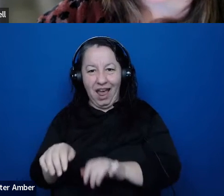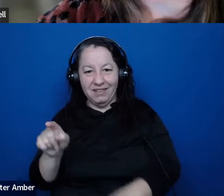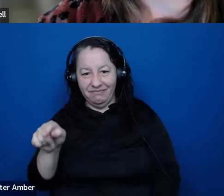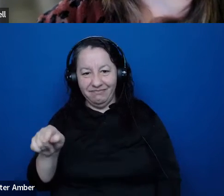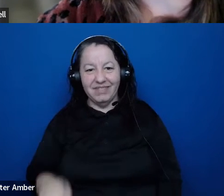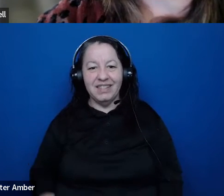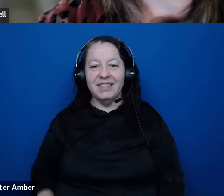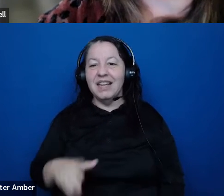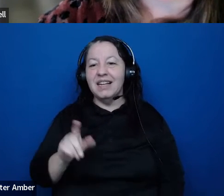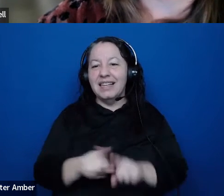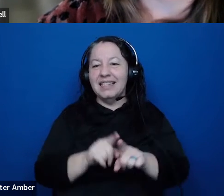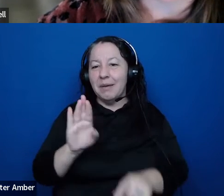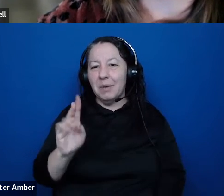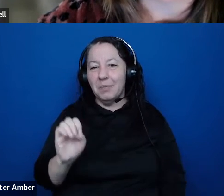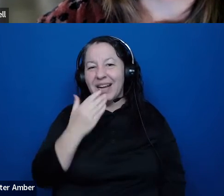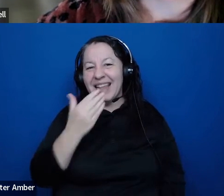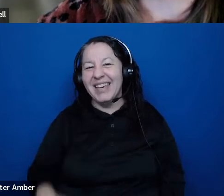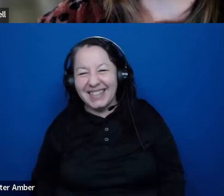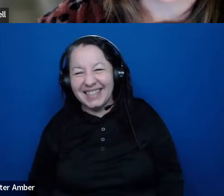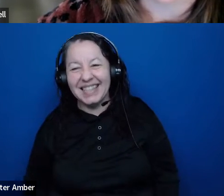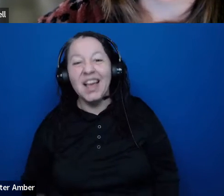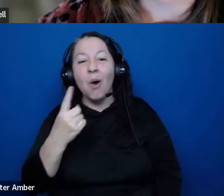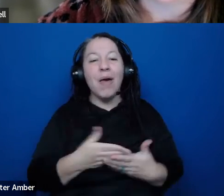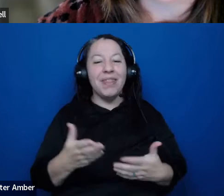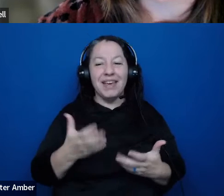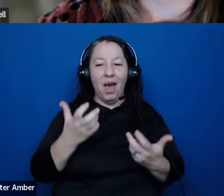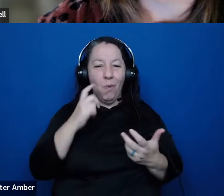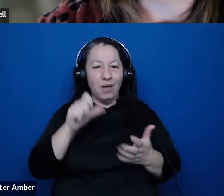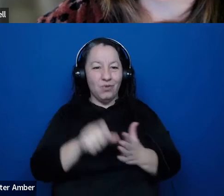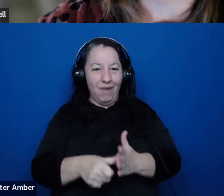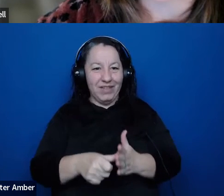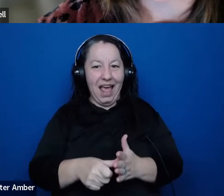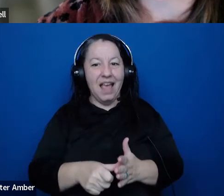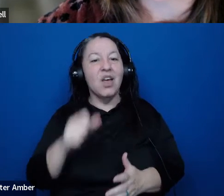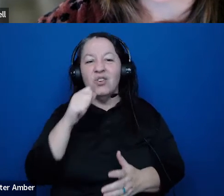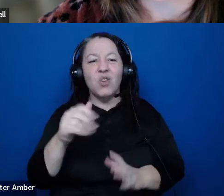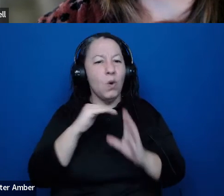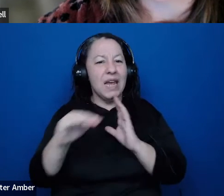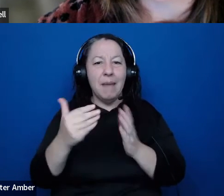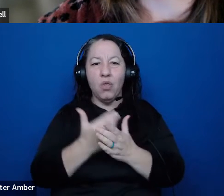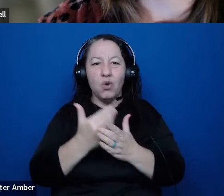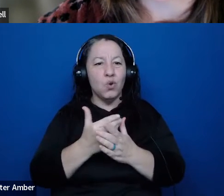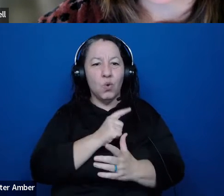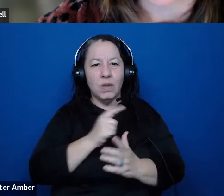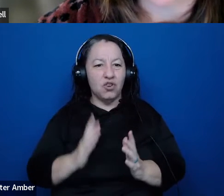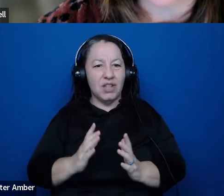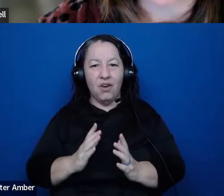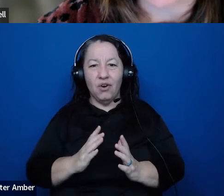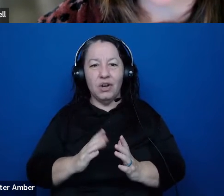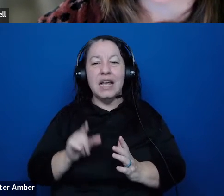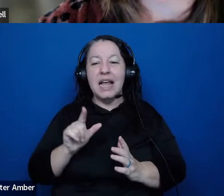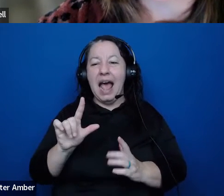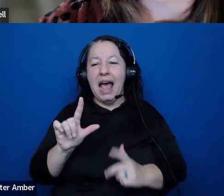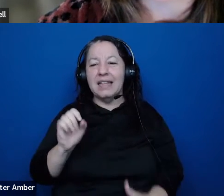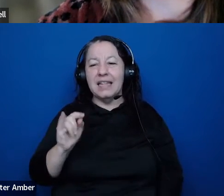Brooke. One thing I would note is do not email the new legislators at the legislative